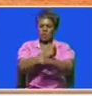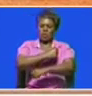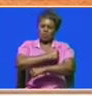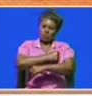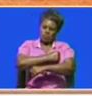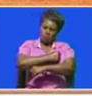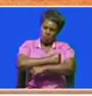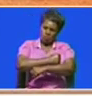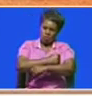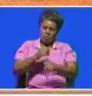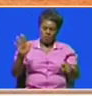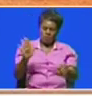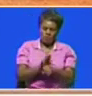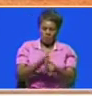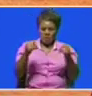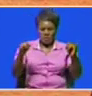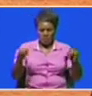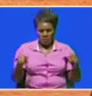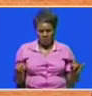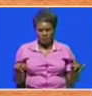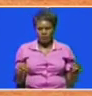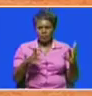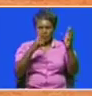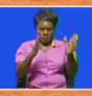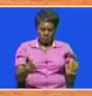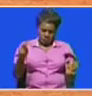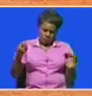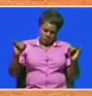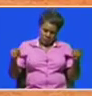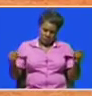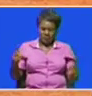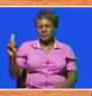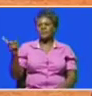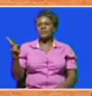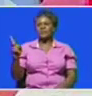in school will be fully implemented. Raquel Muigai, KTN News, Nairobi.